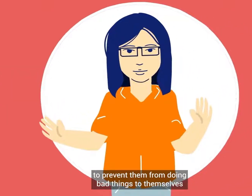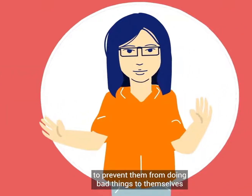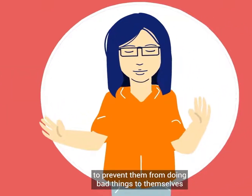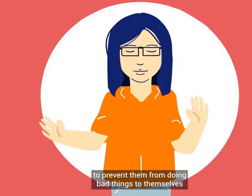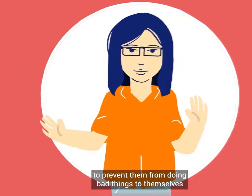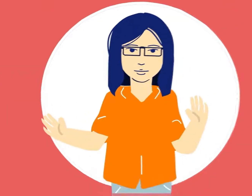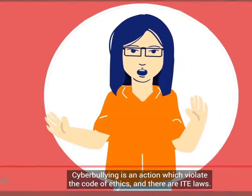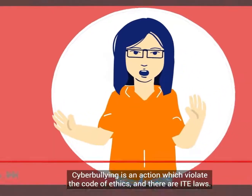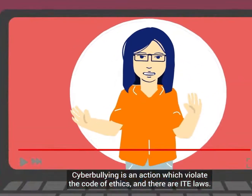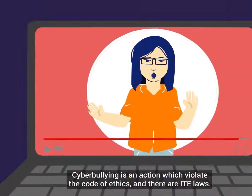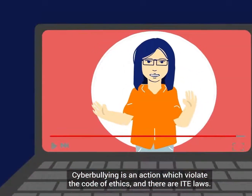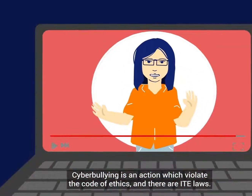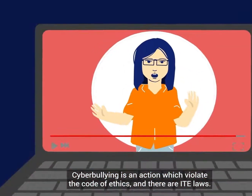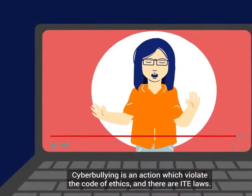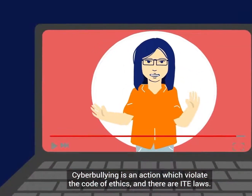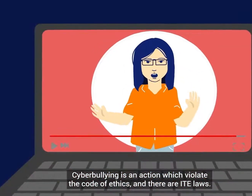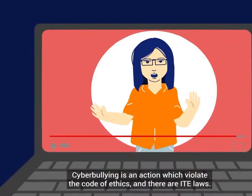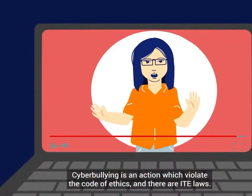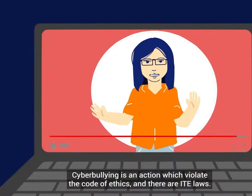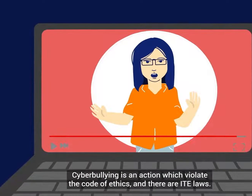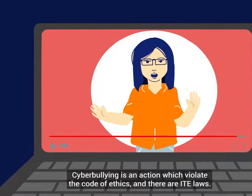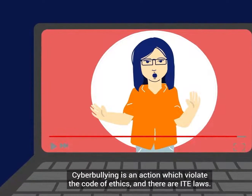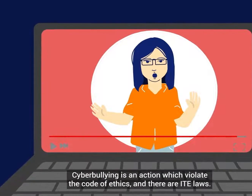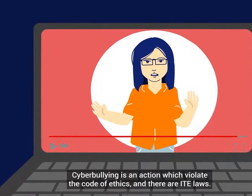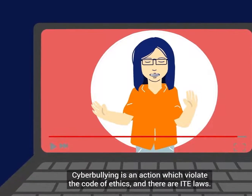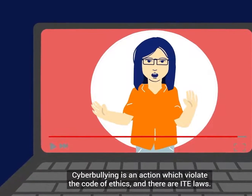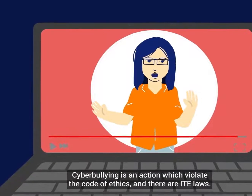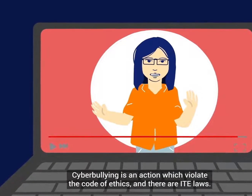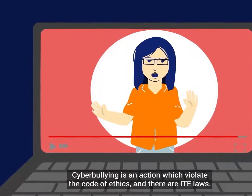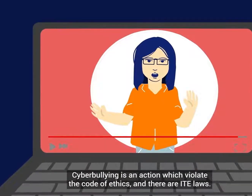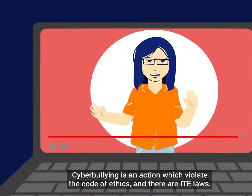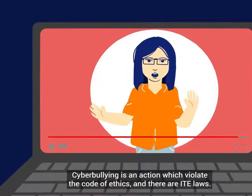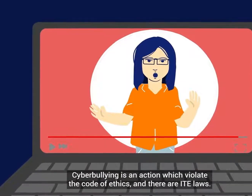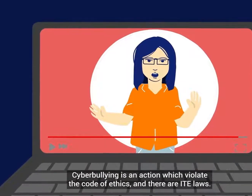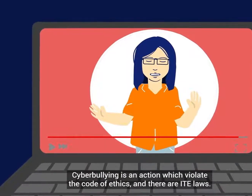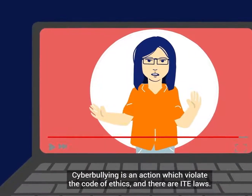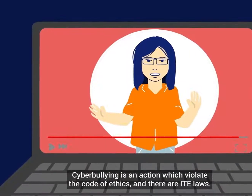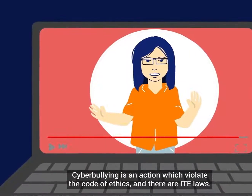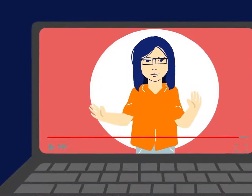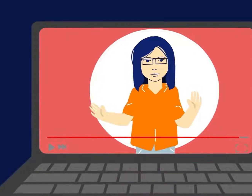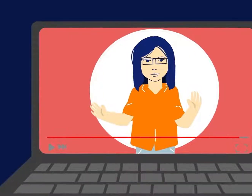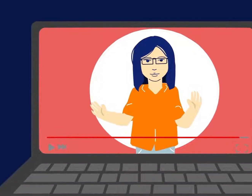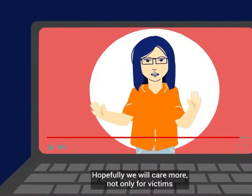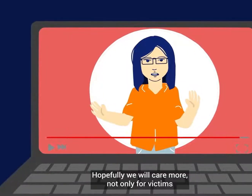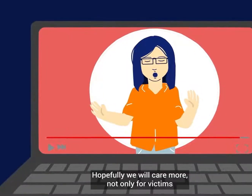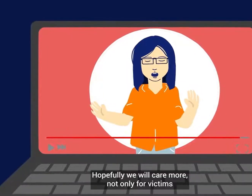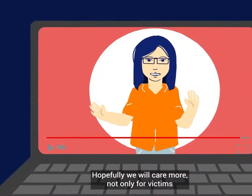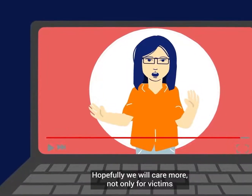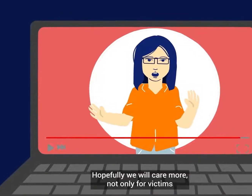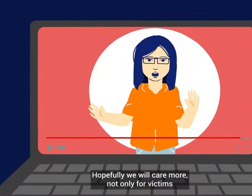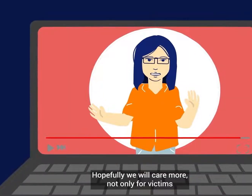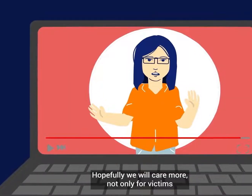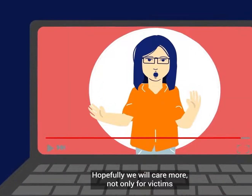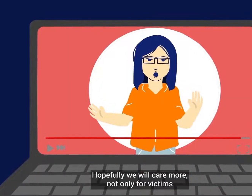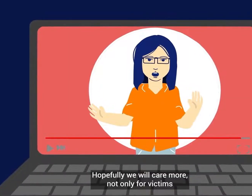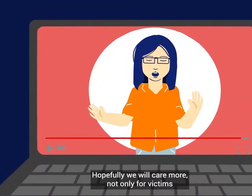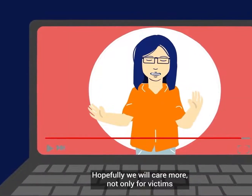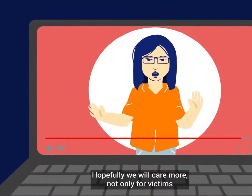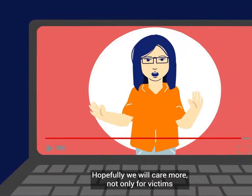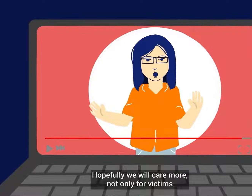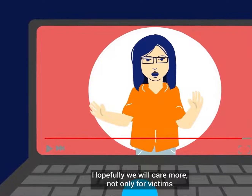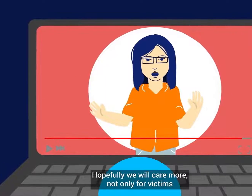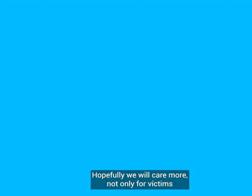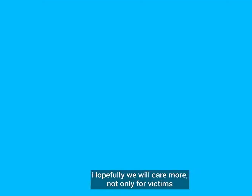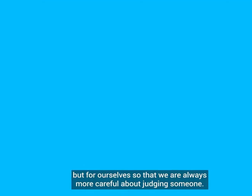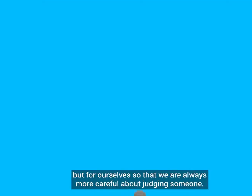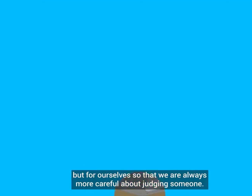sendiri. Cyberbullying adalah tindakan yang melanggar kode etik dan terdapat di Undang-Undang ITE. Semoga kita semakin peduli bukan hanya